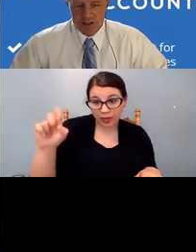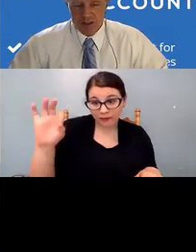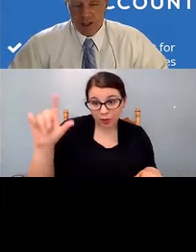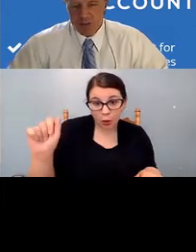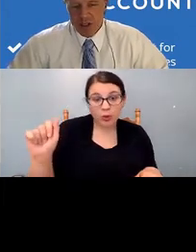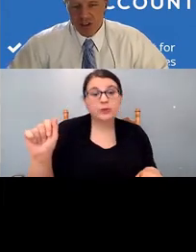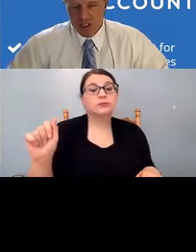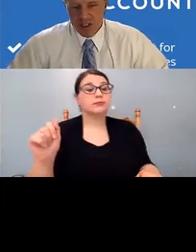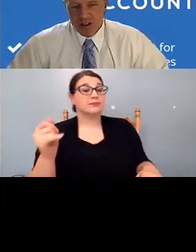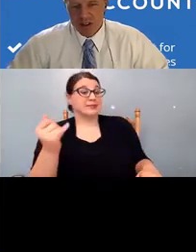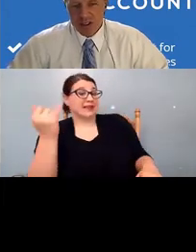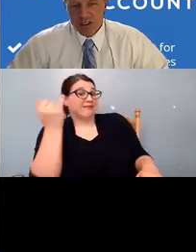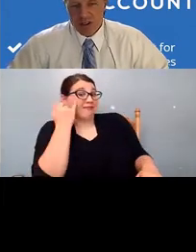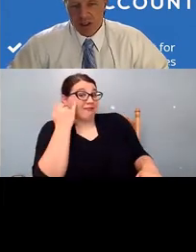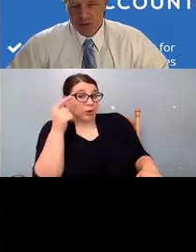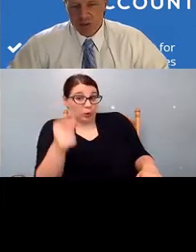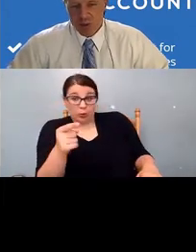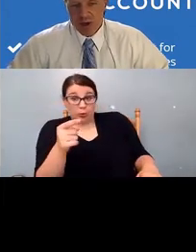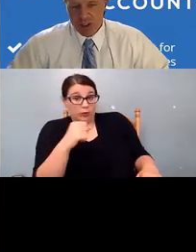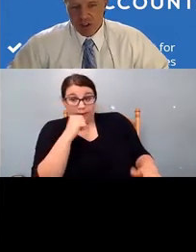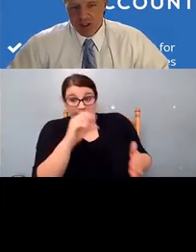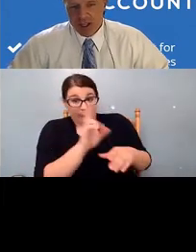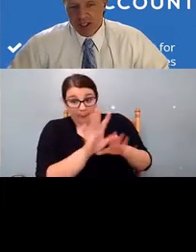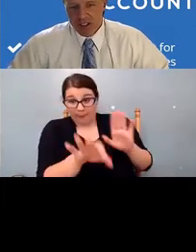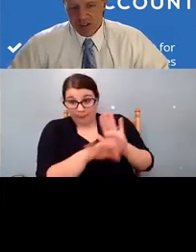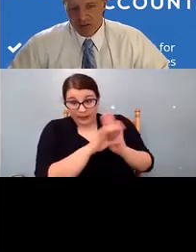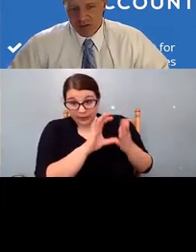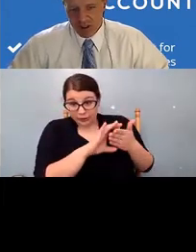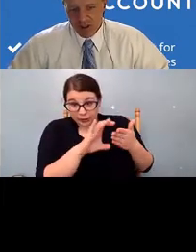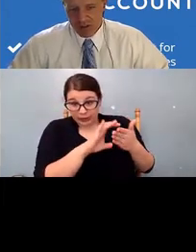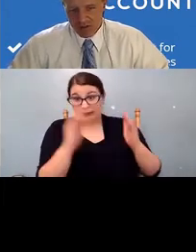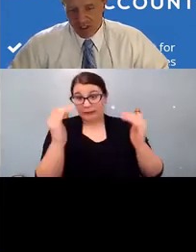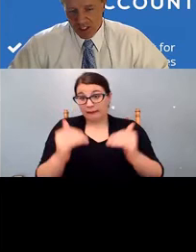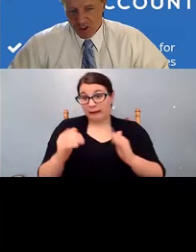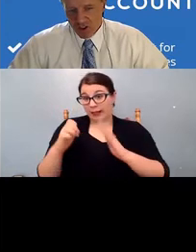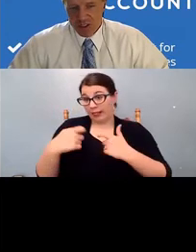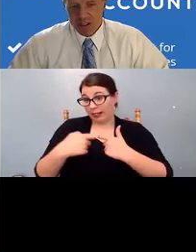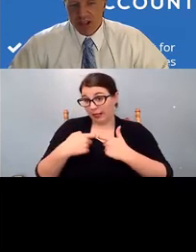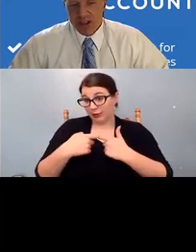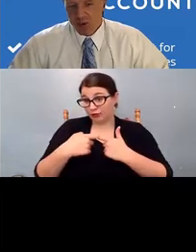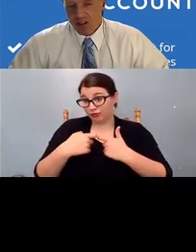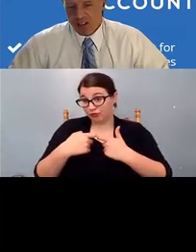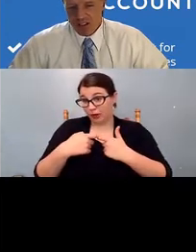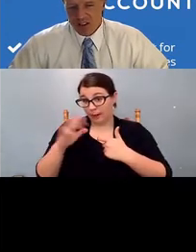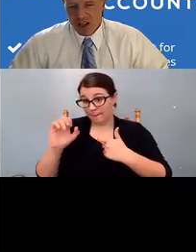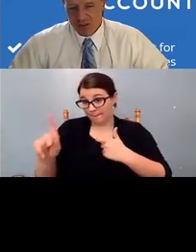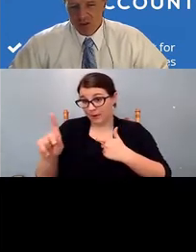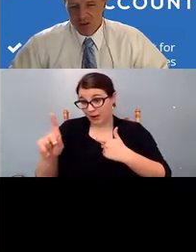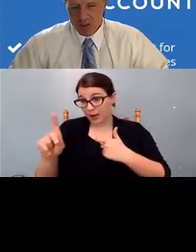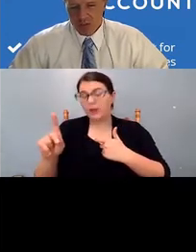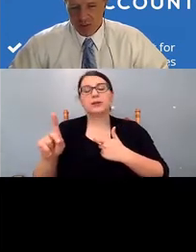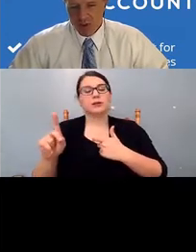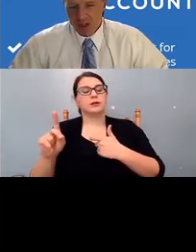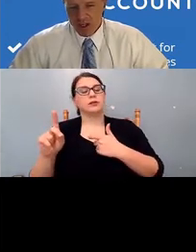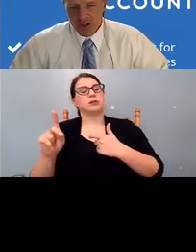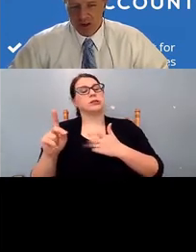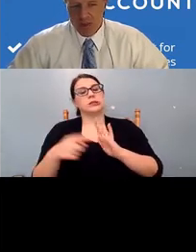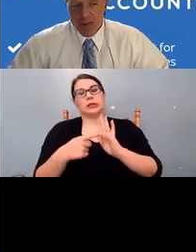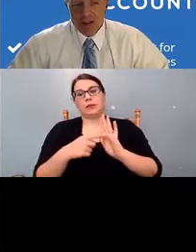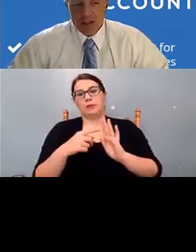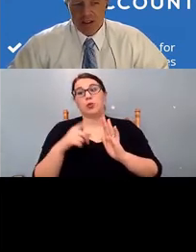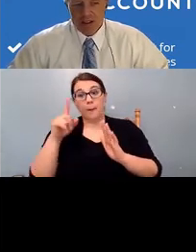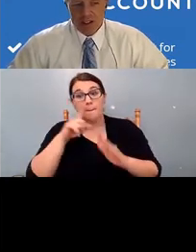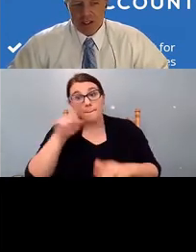point that I'm going to mention here, then you want to make sure that that gets finished. And one of the things that often trips up people